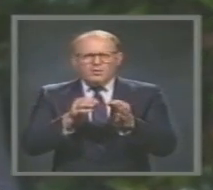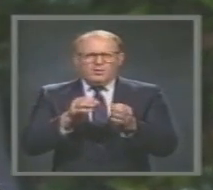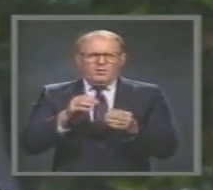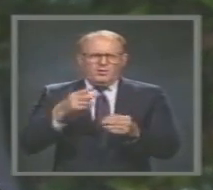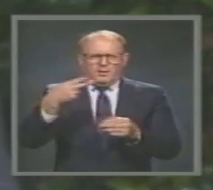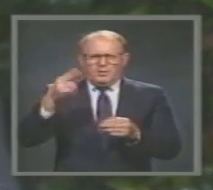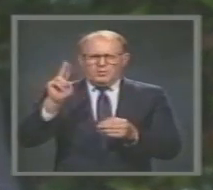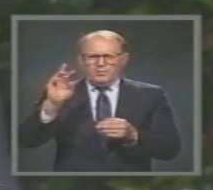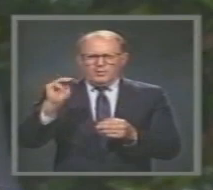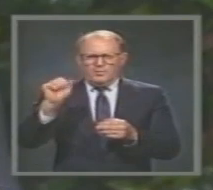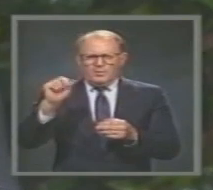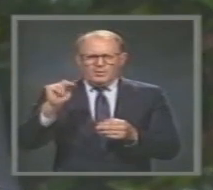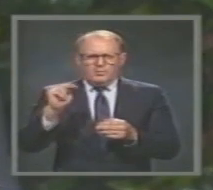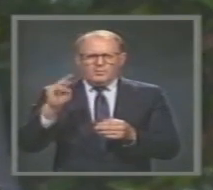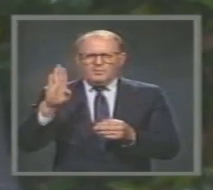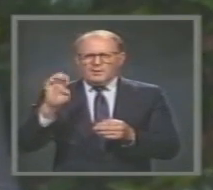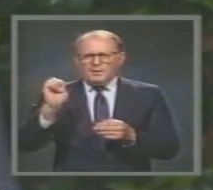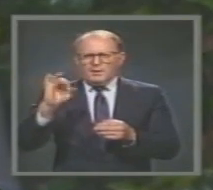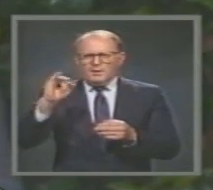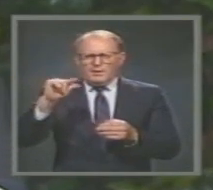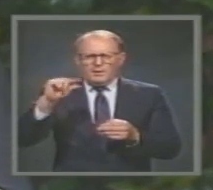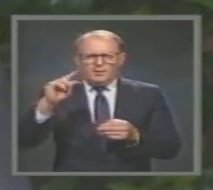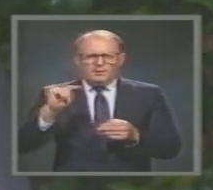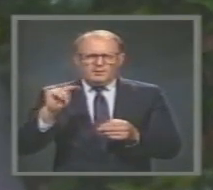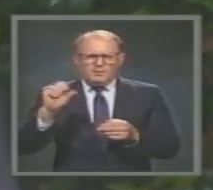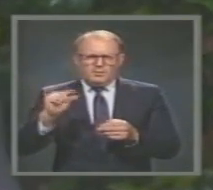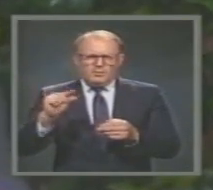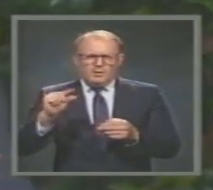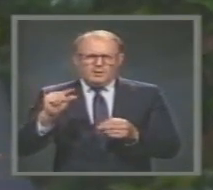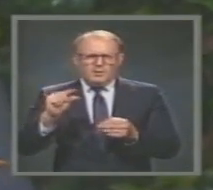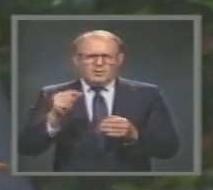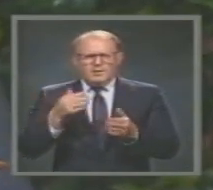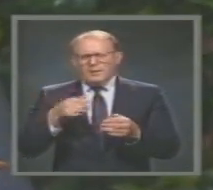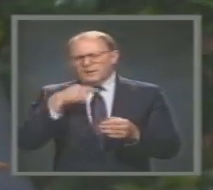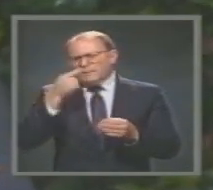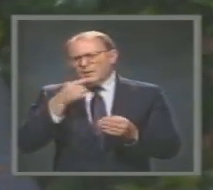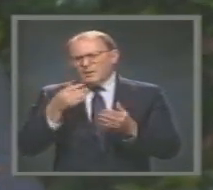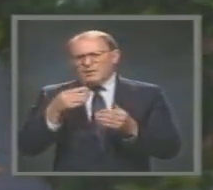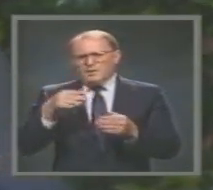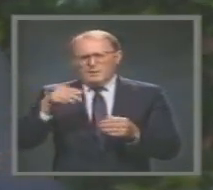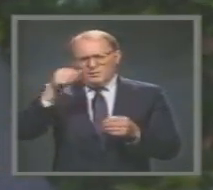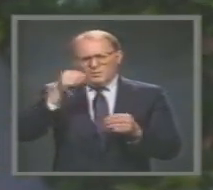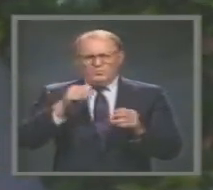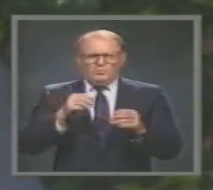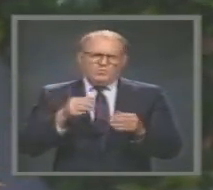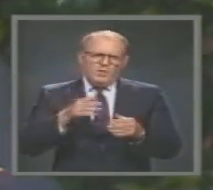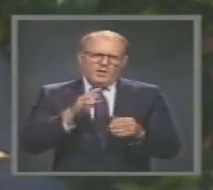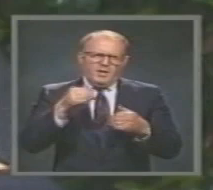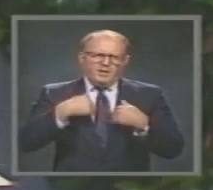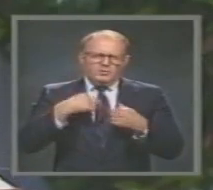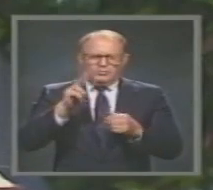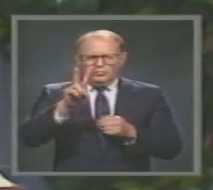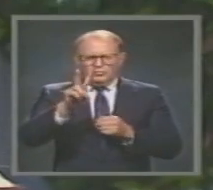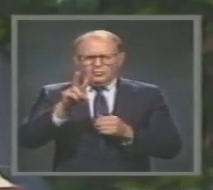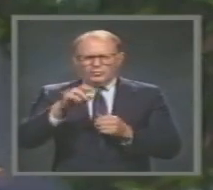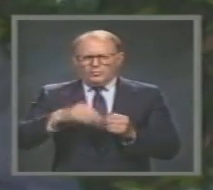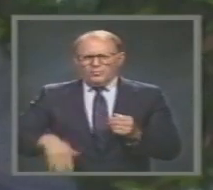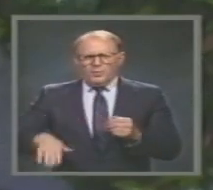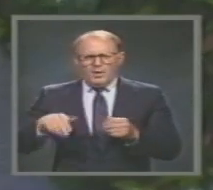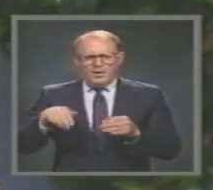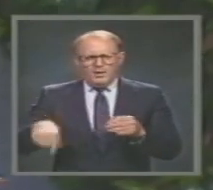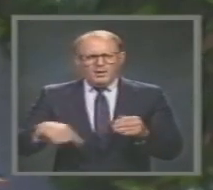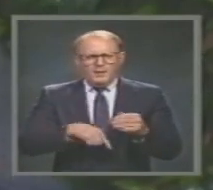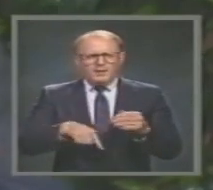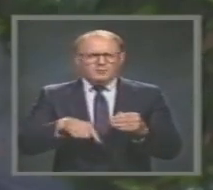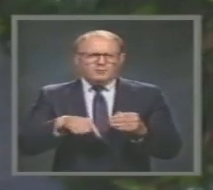what do you suppose he'd say? Would he say, he's the one with only two legs that walks upright and wears clothes most